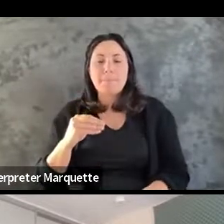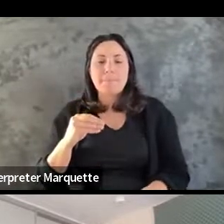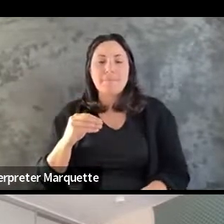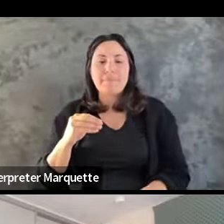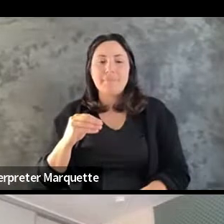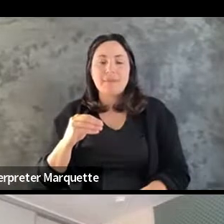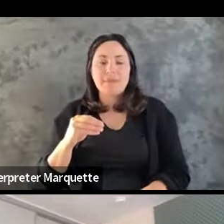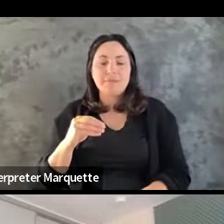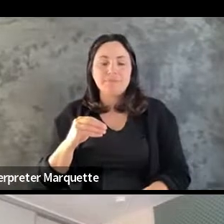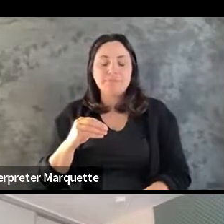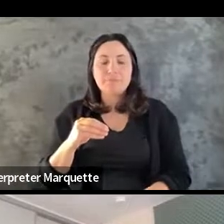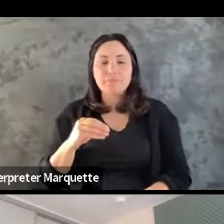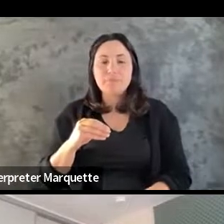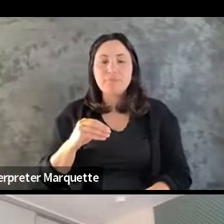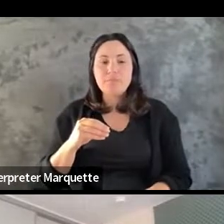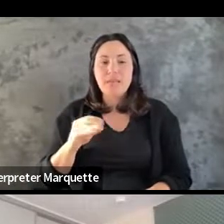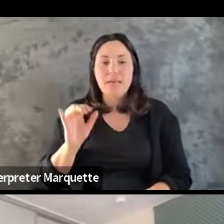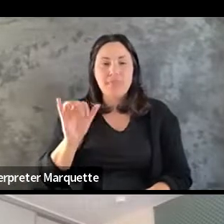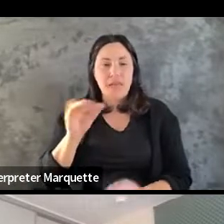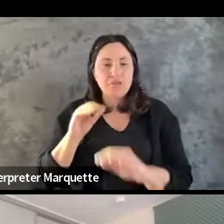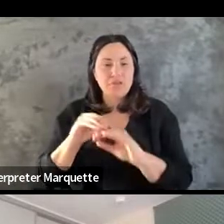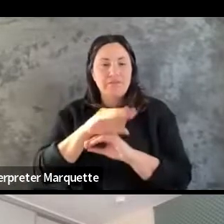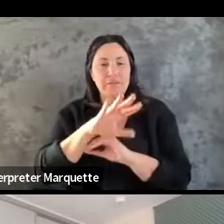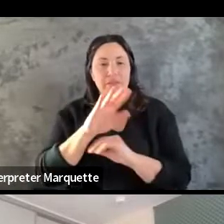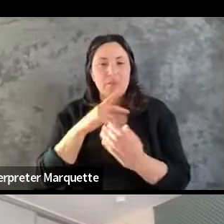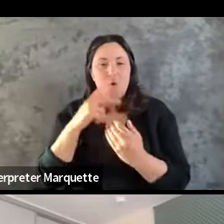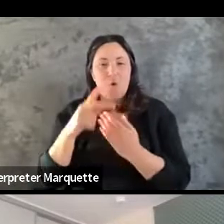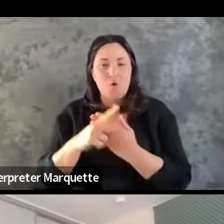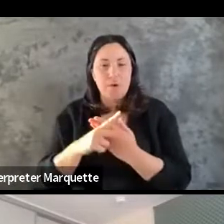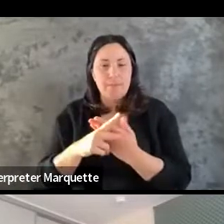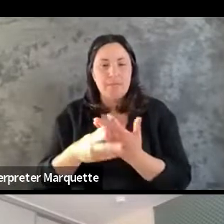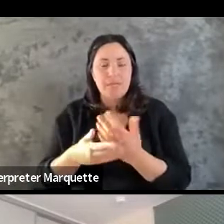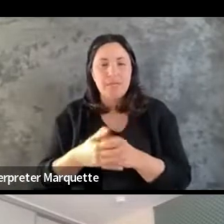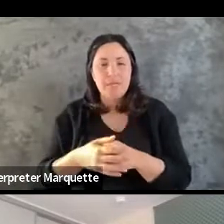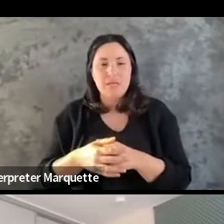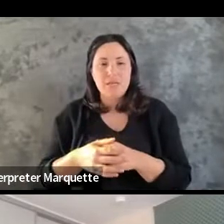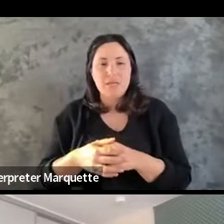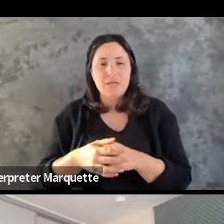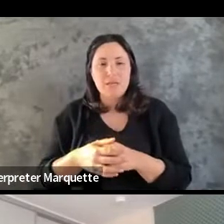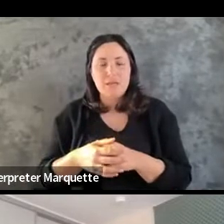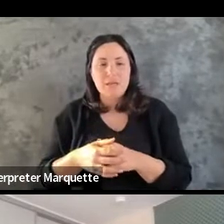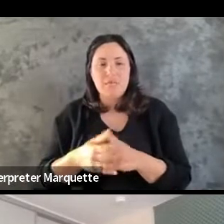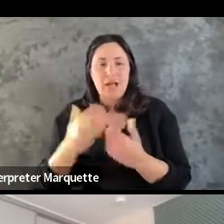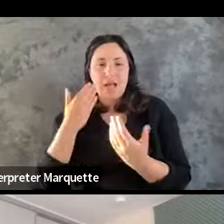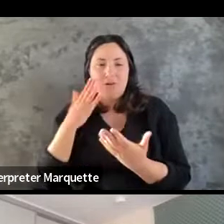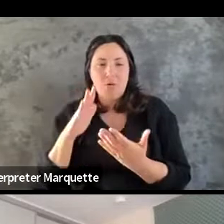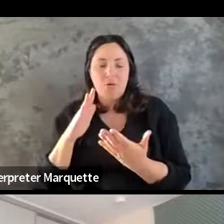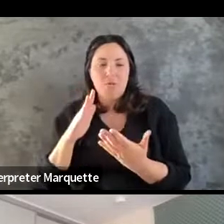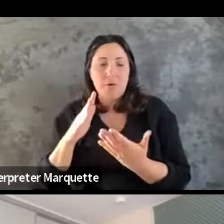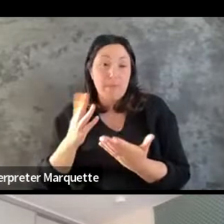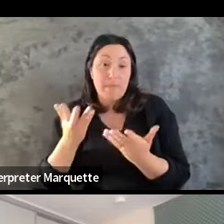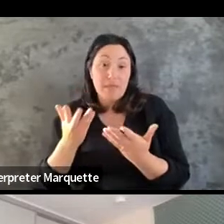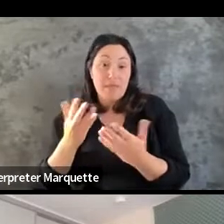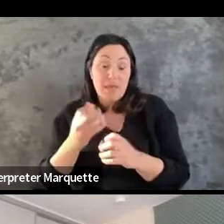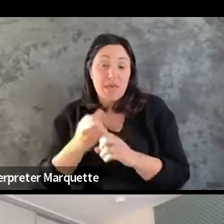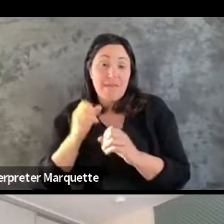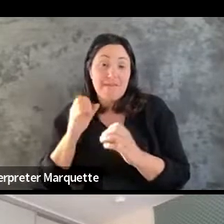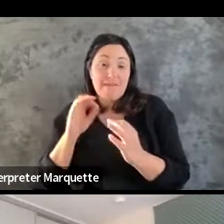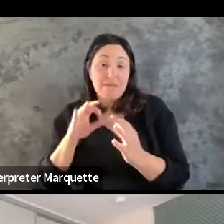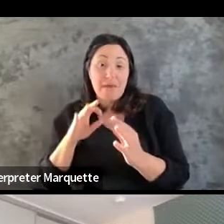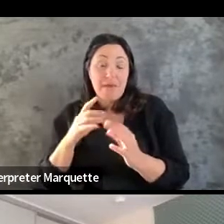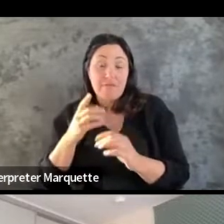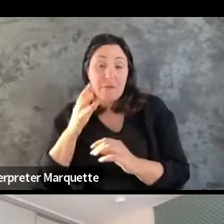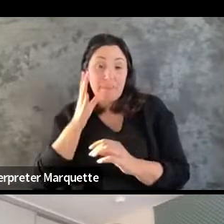mold where the program goes. And right now, I don't know how much input they might be getting input from parents that